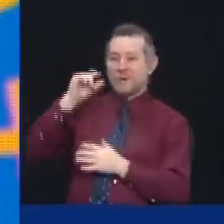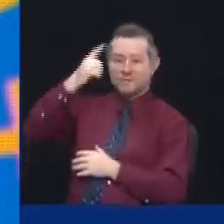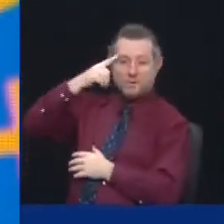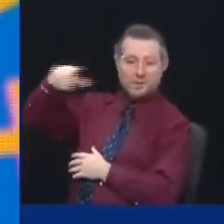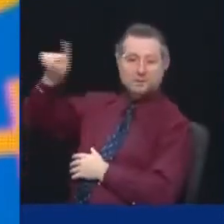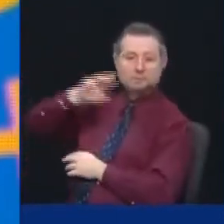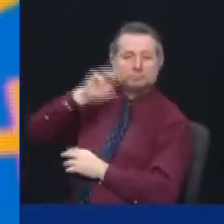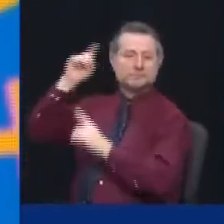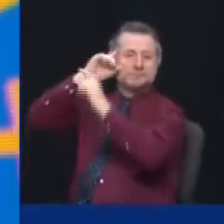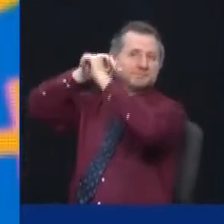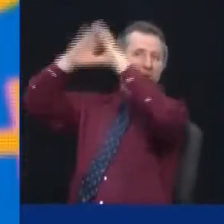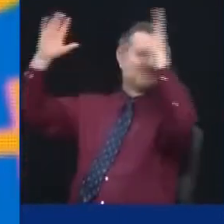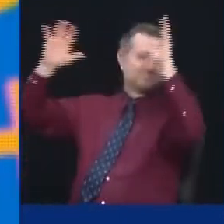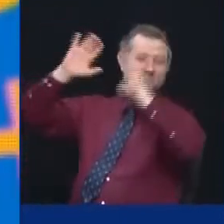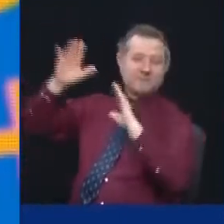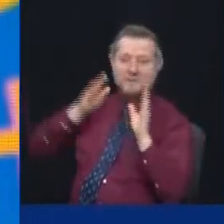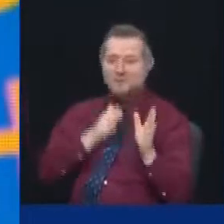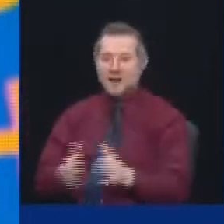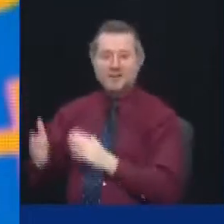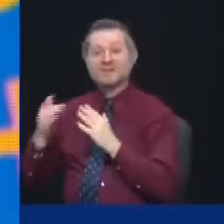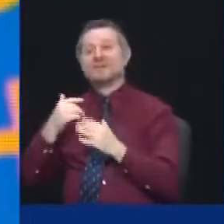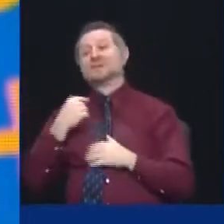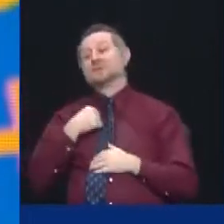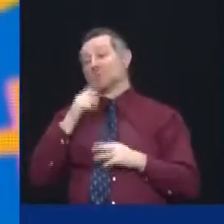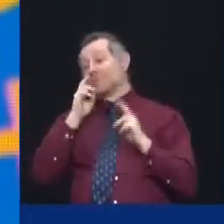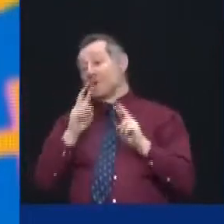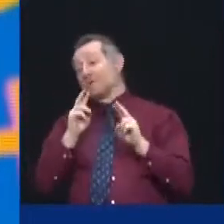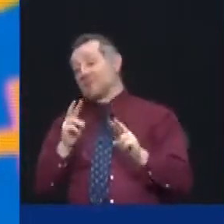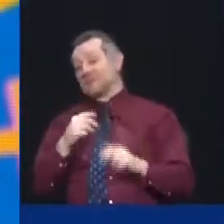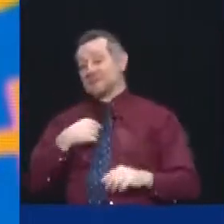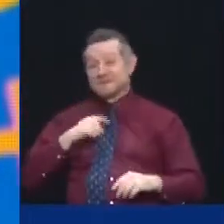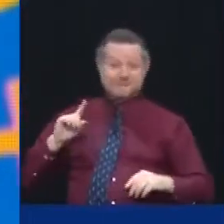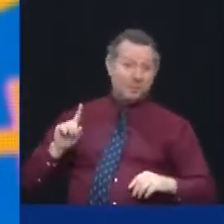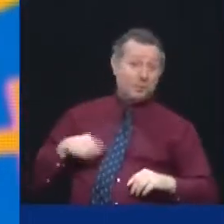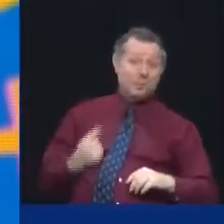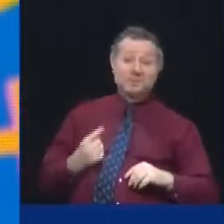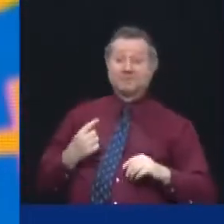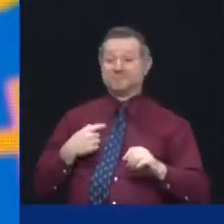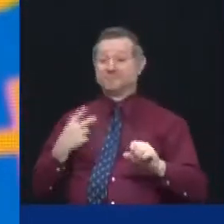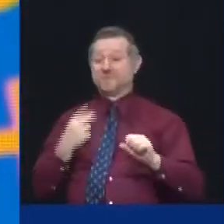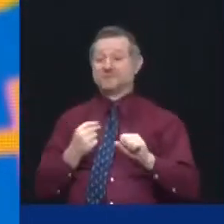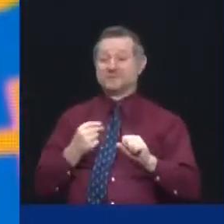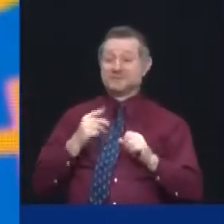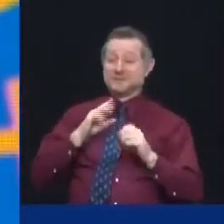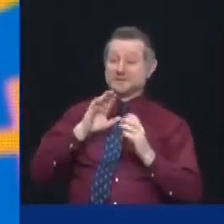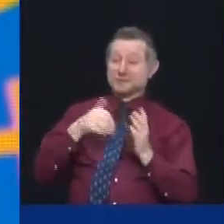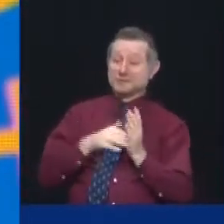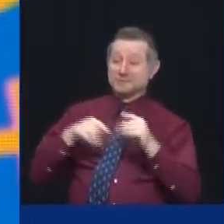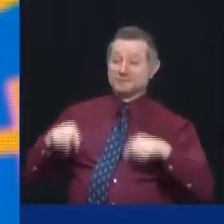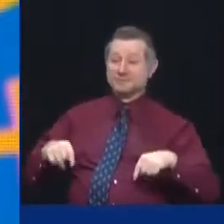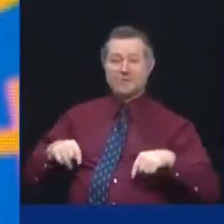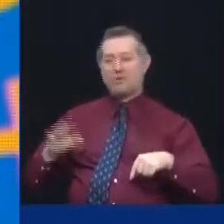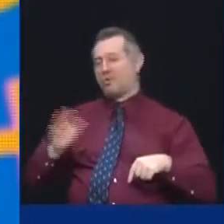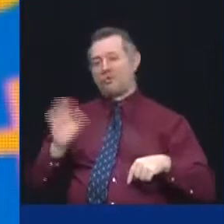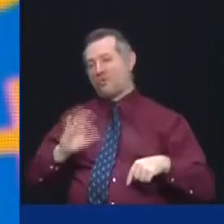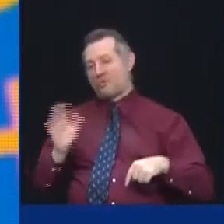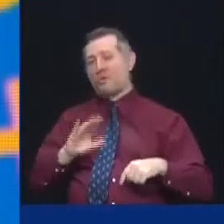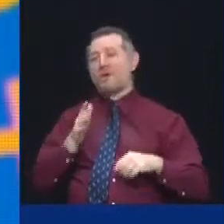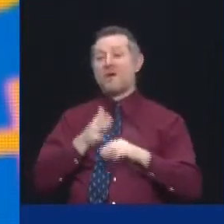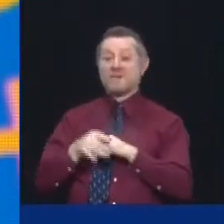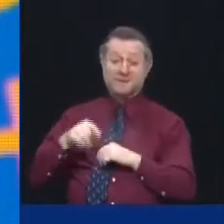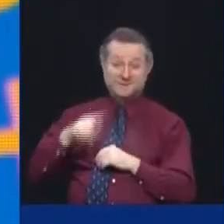the down the block, we're going to have the new Moynihan Train Hall that is open and